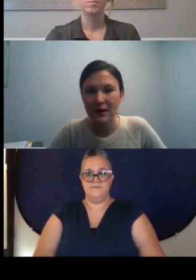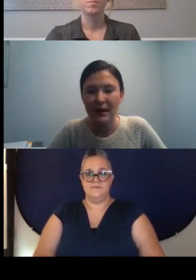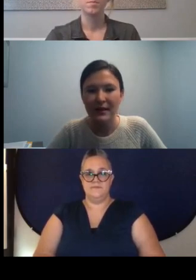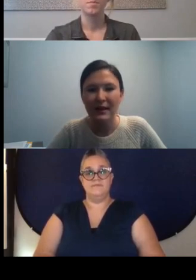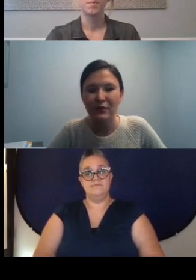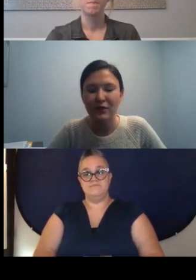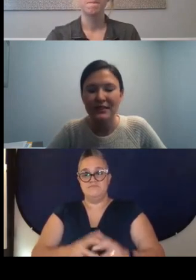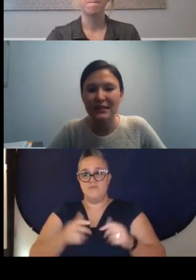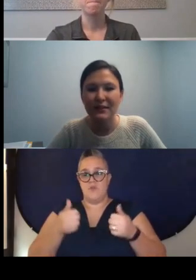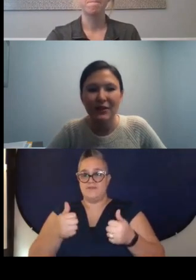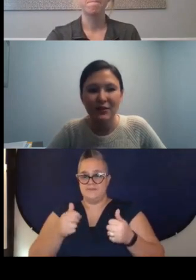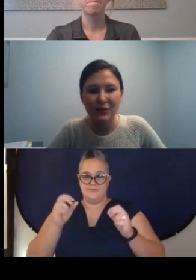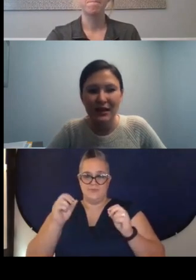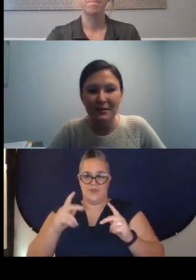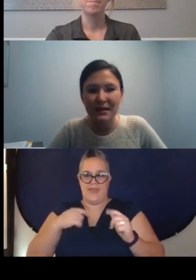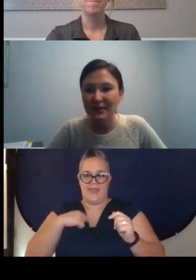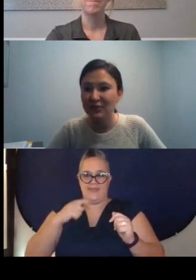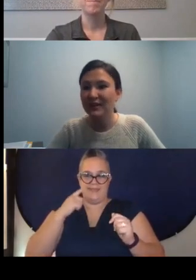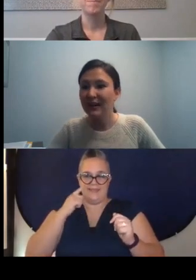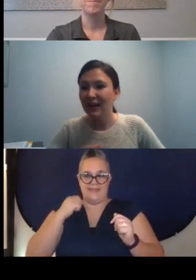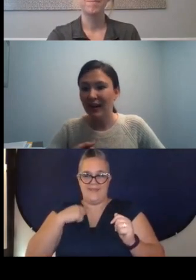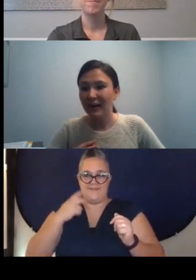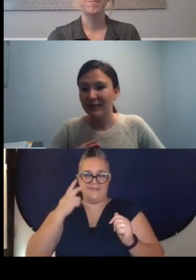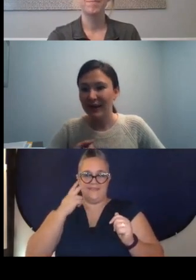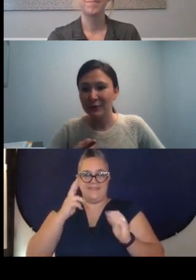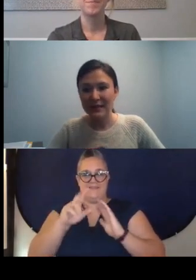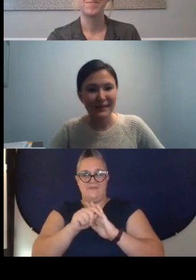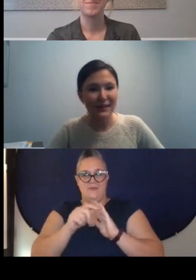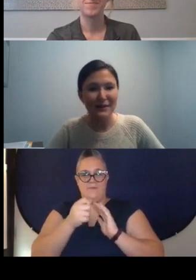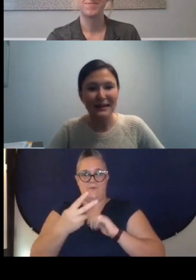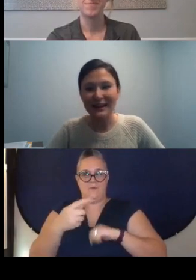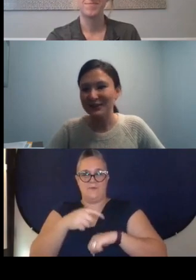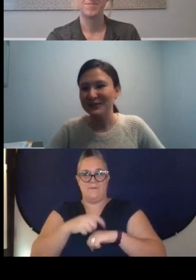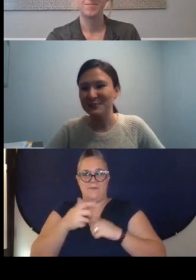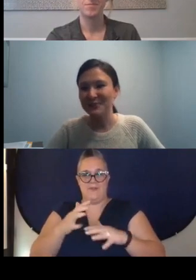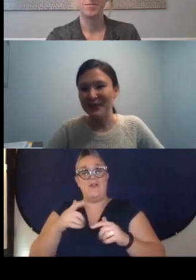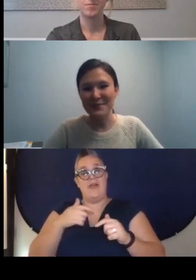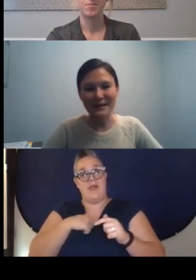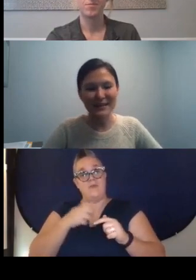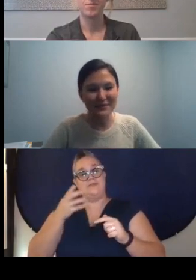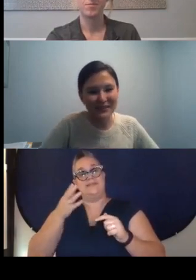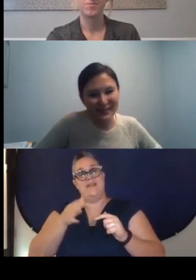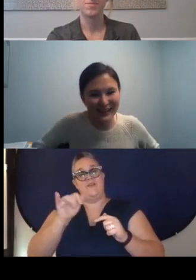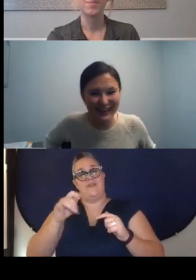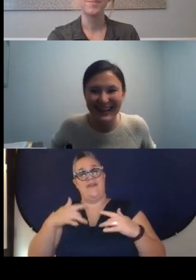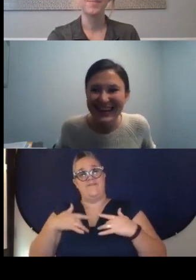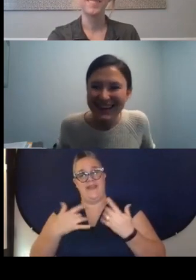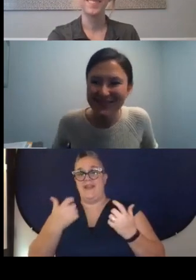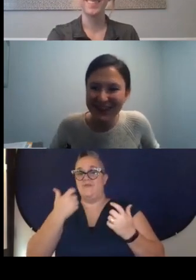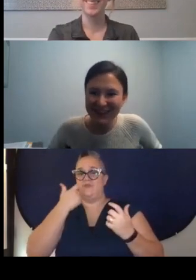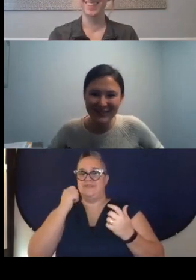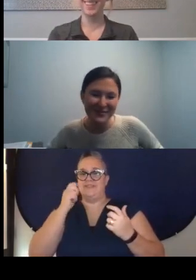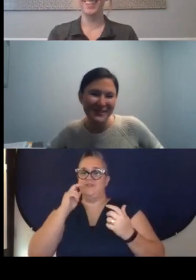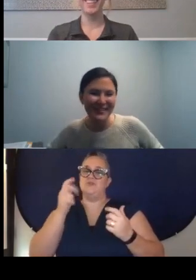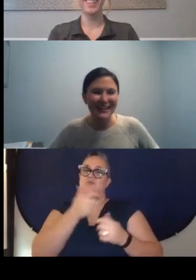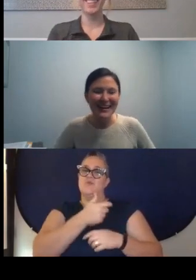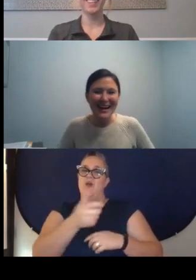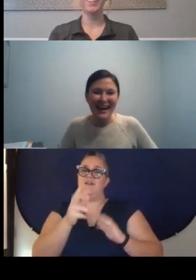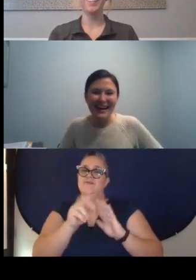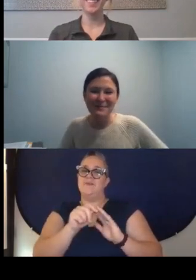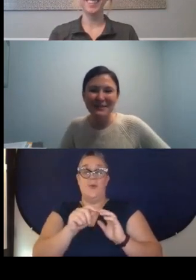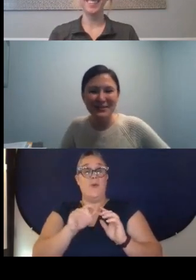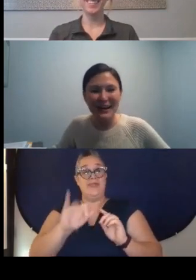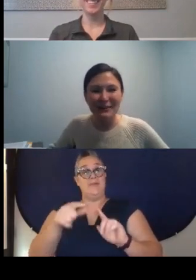Awesome. All right. I think I've only seen that video a few times. And actually, I was at that event. I just found myself in the video as we went